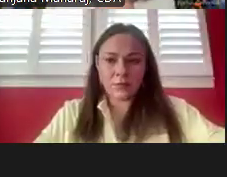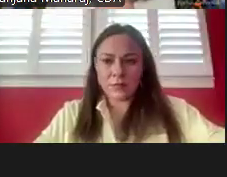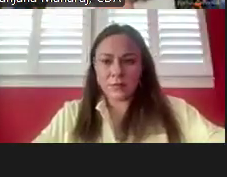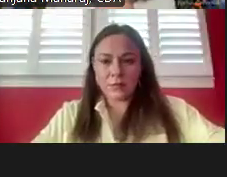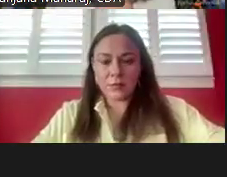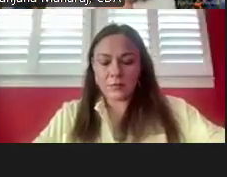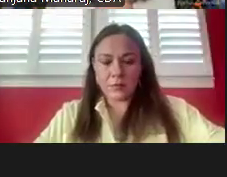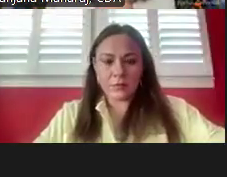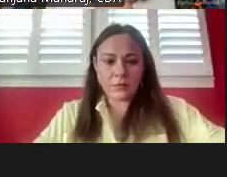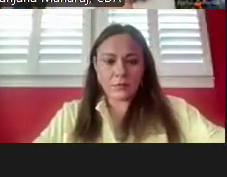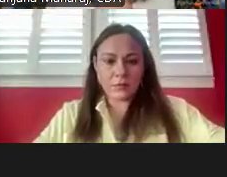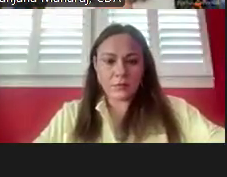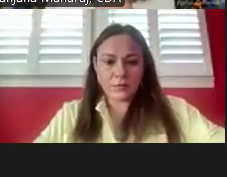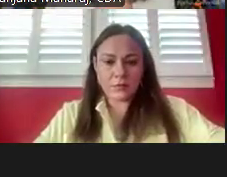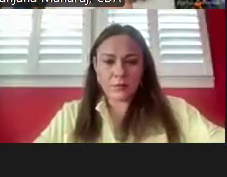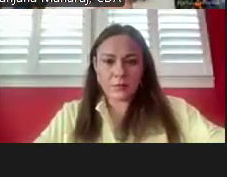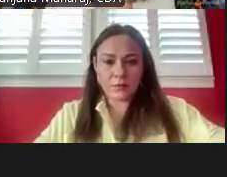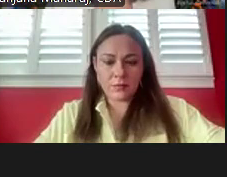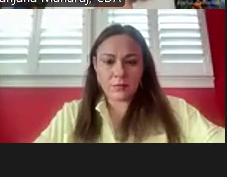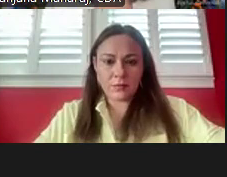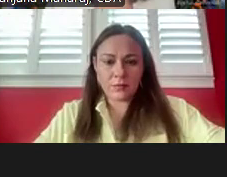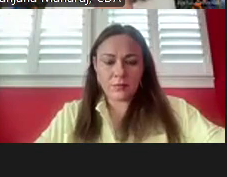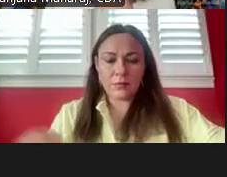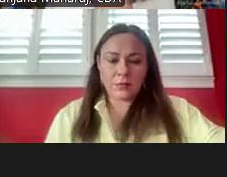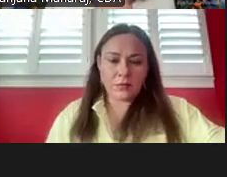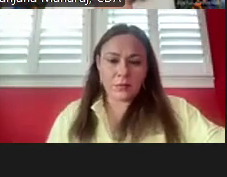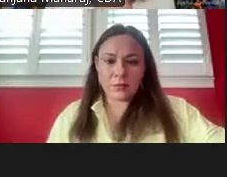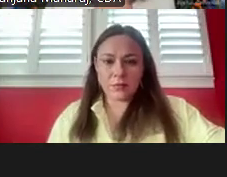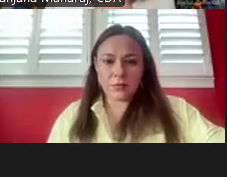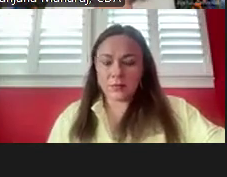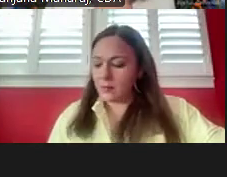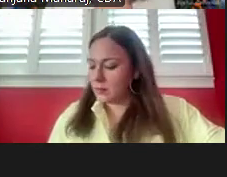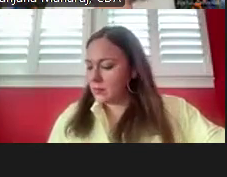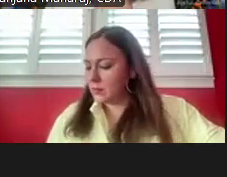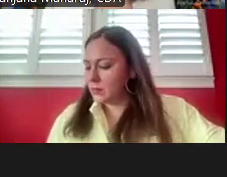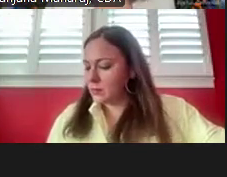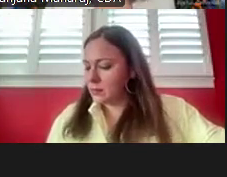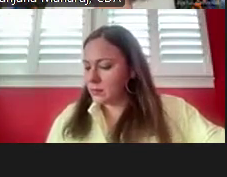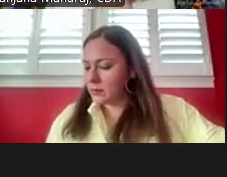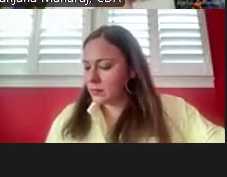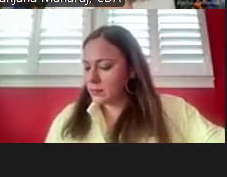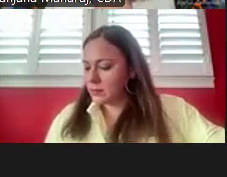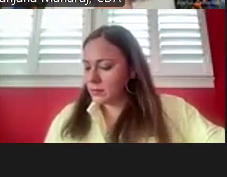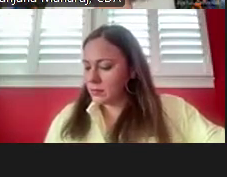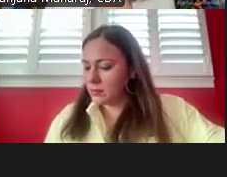know she is a rock star at this, but I think we can do it all together with the support of everybody on the call. So let me start the